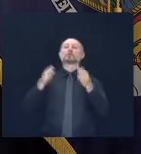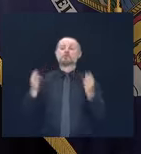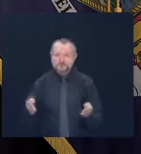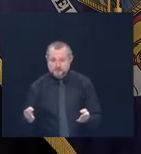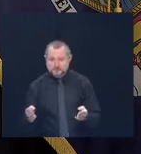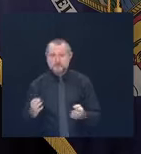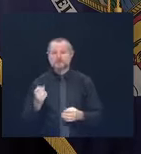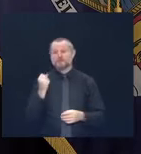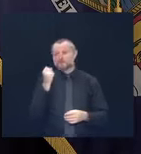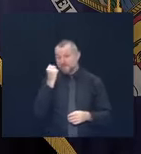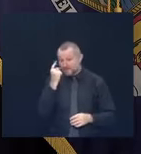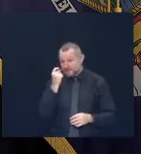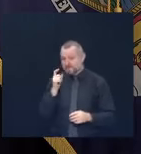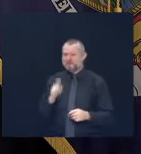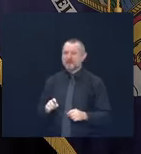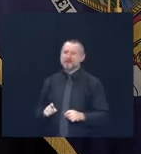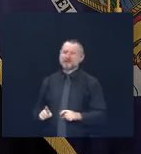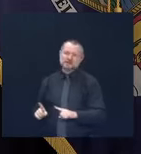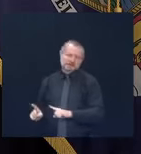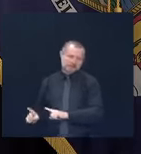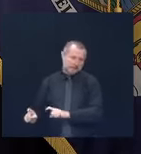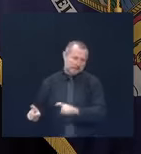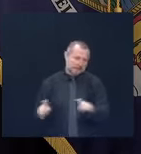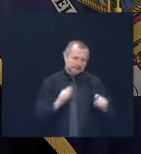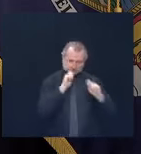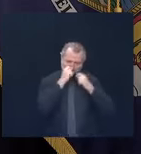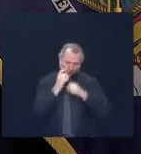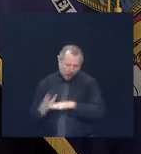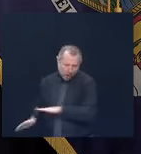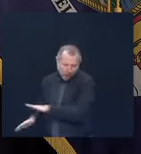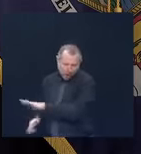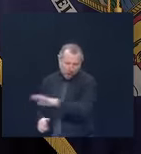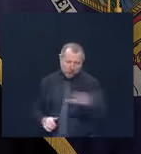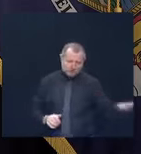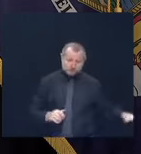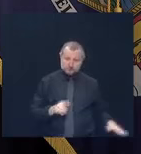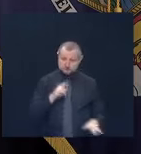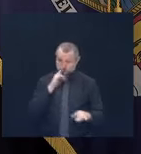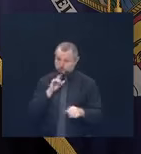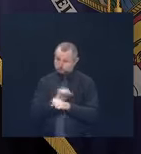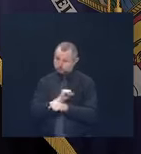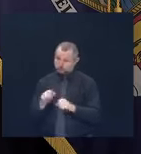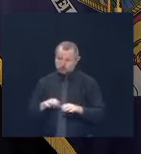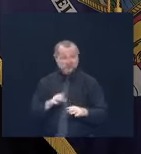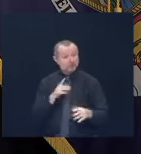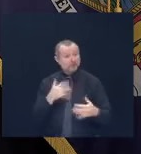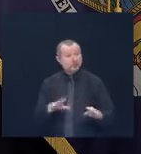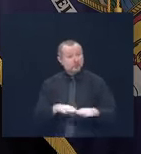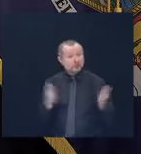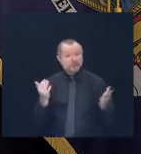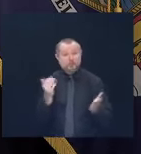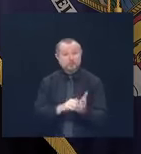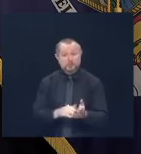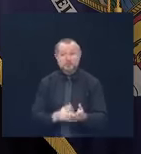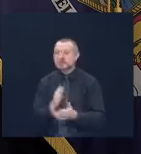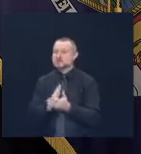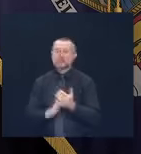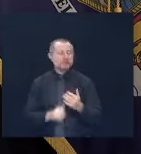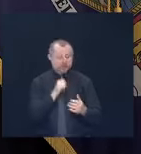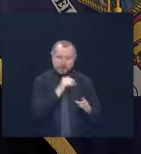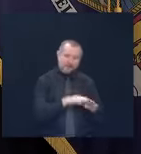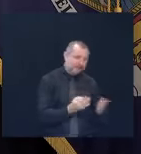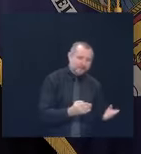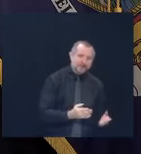test the student population. Many of the schools reopened. Some didn't, some did.